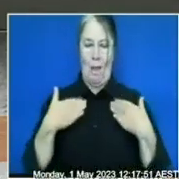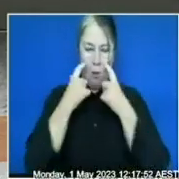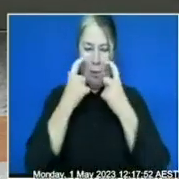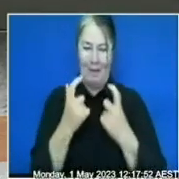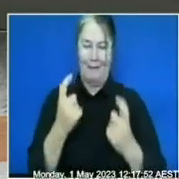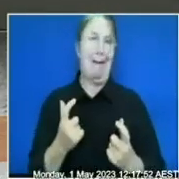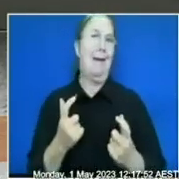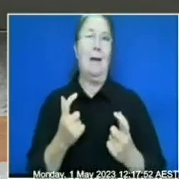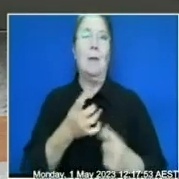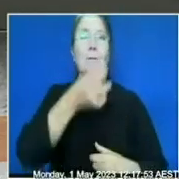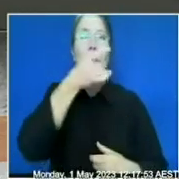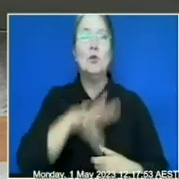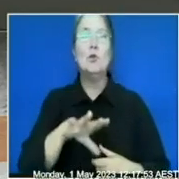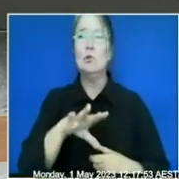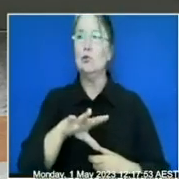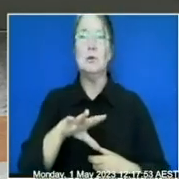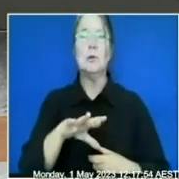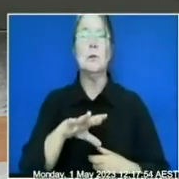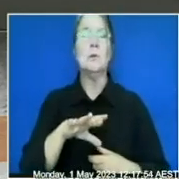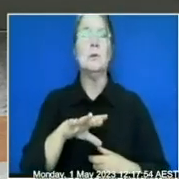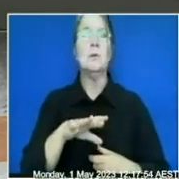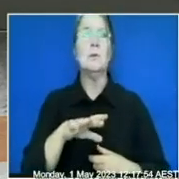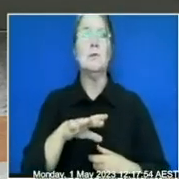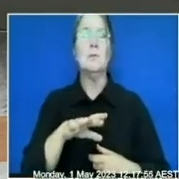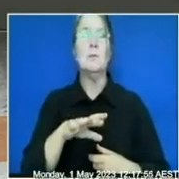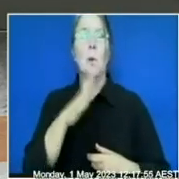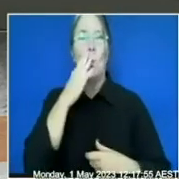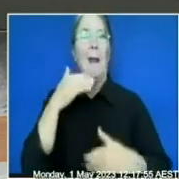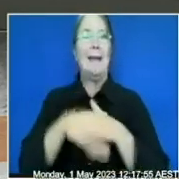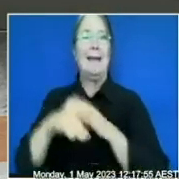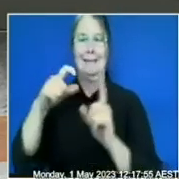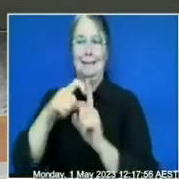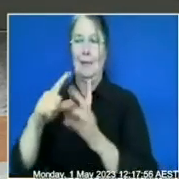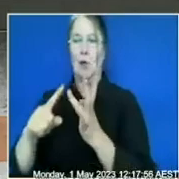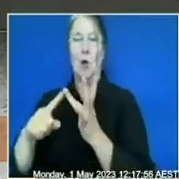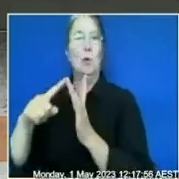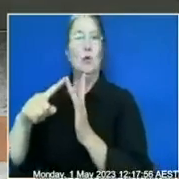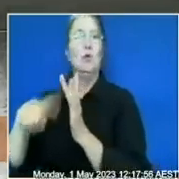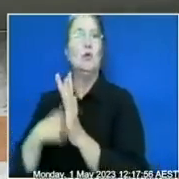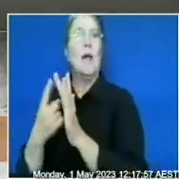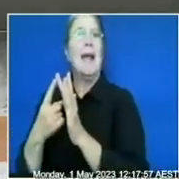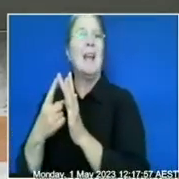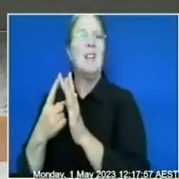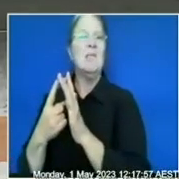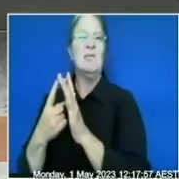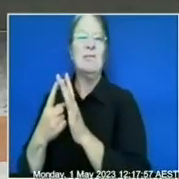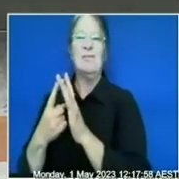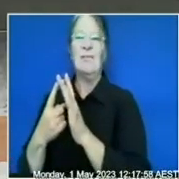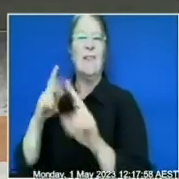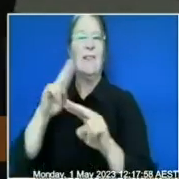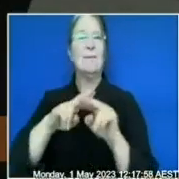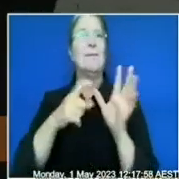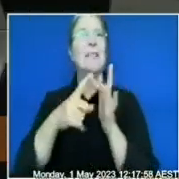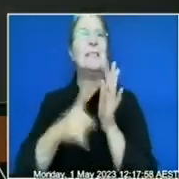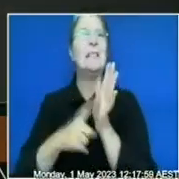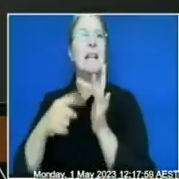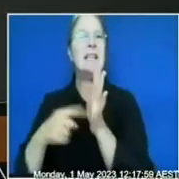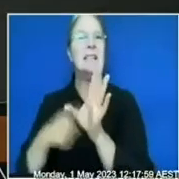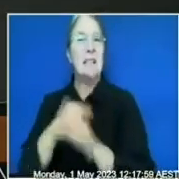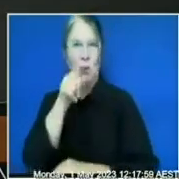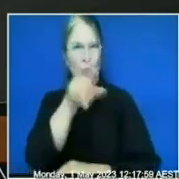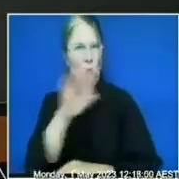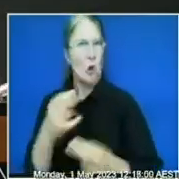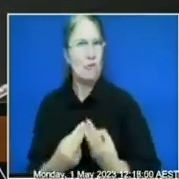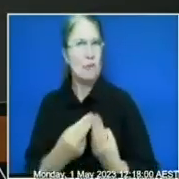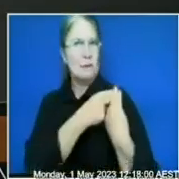it's overseen by Justice Health, which is a business unit in the Department of Justice and Community Safety. So why is that? Sorry, I just need to ask, why